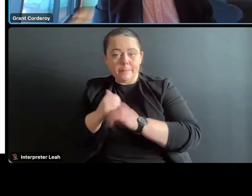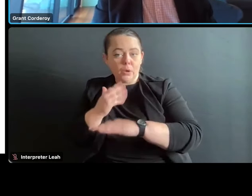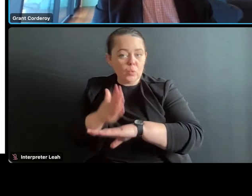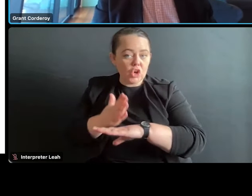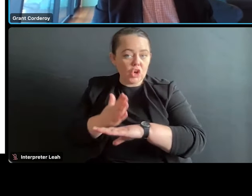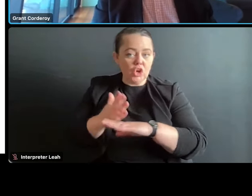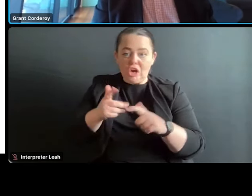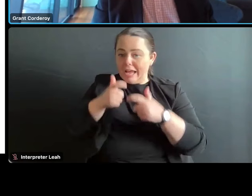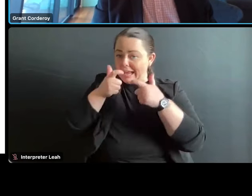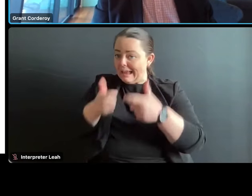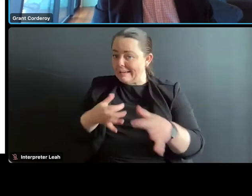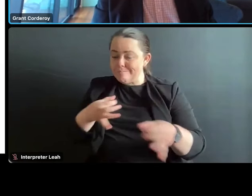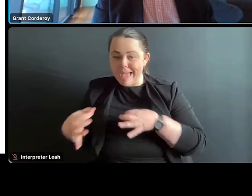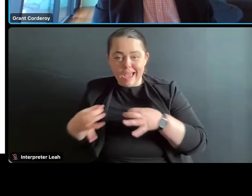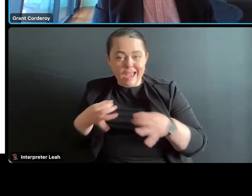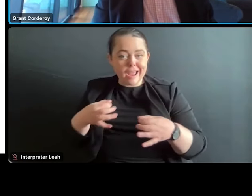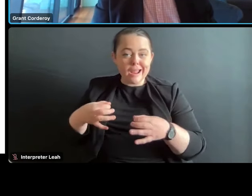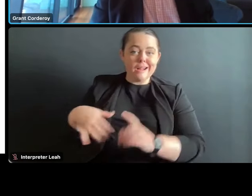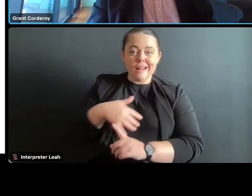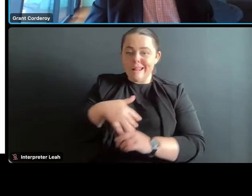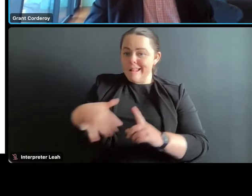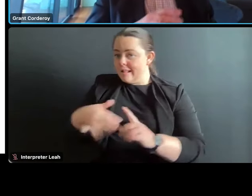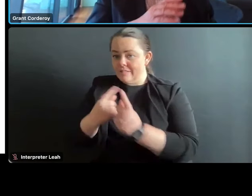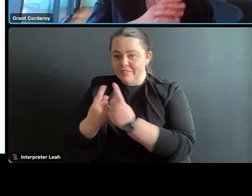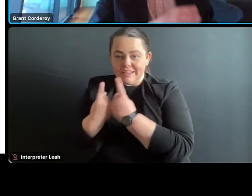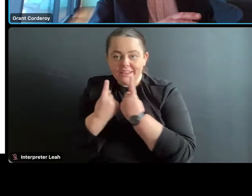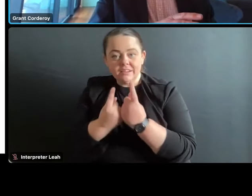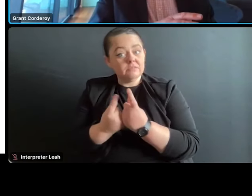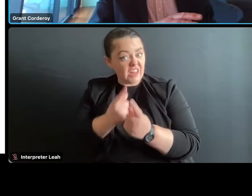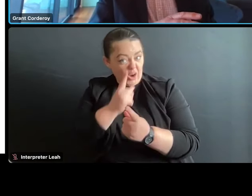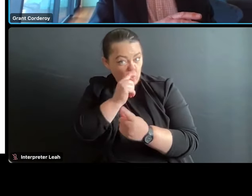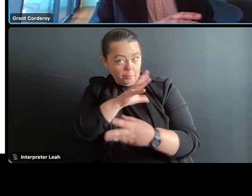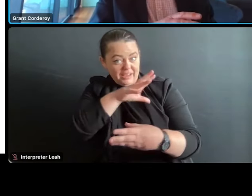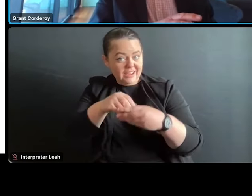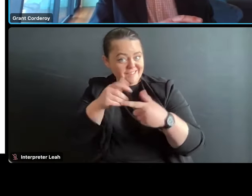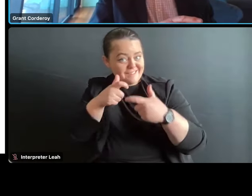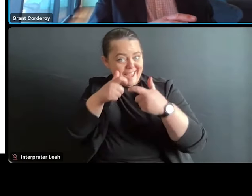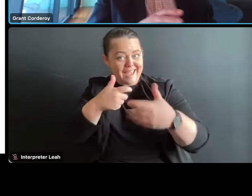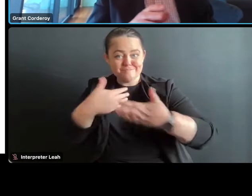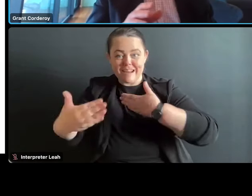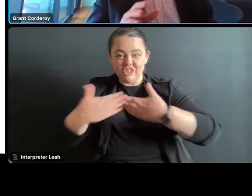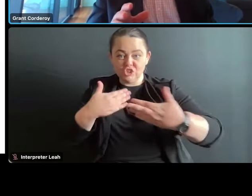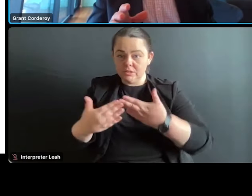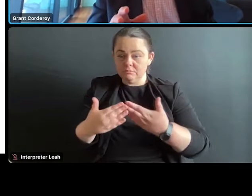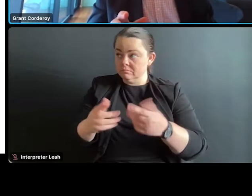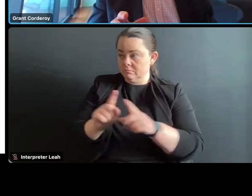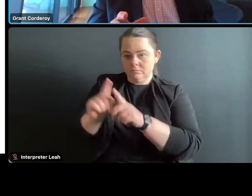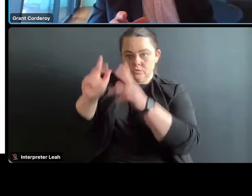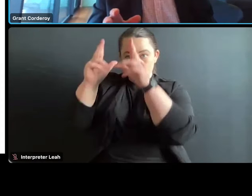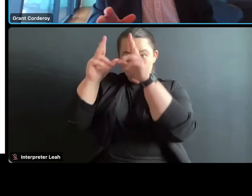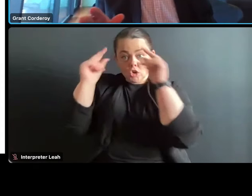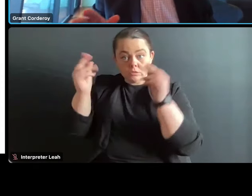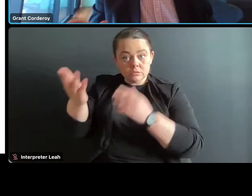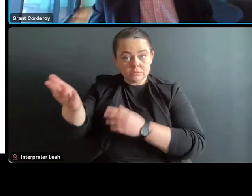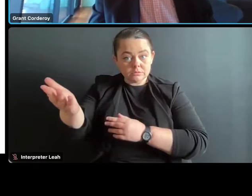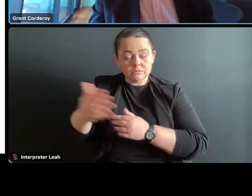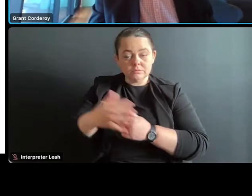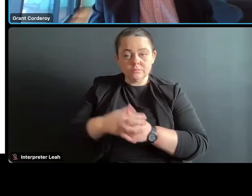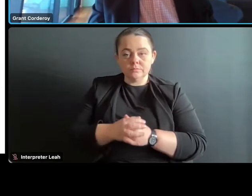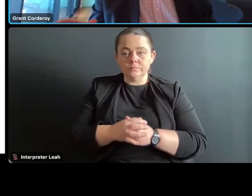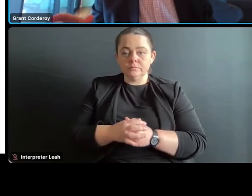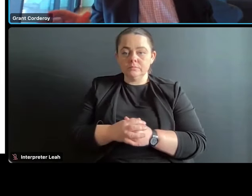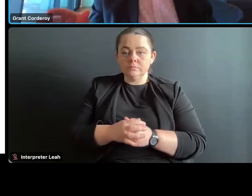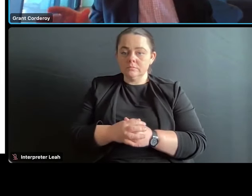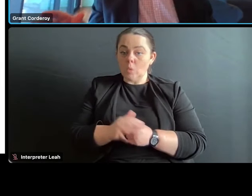can be allocated to care management and to registered nurses. But if they're providing care like